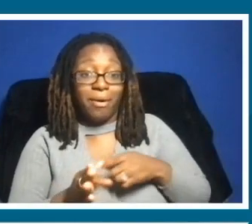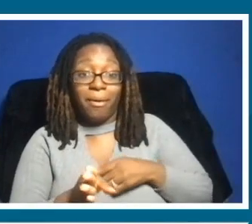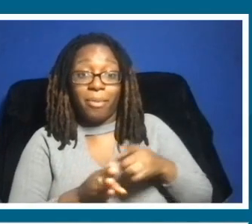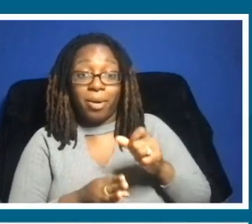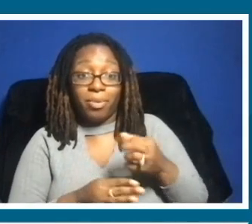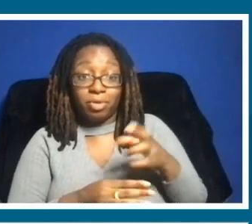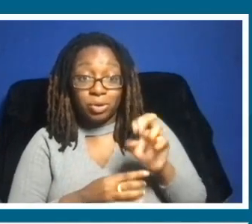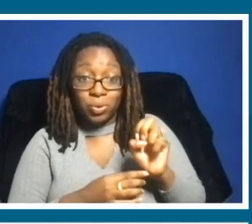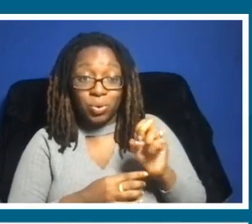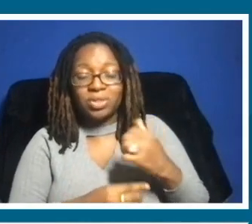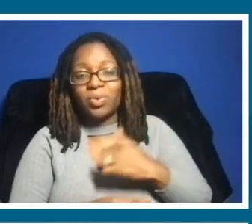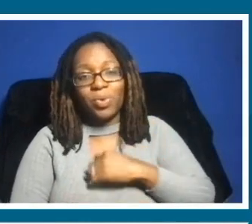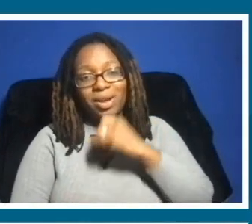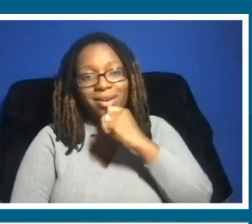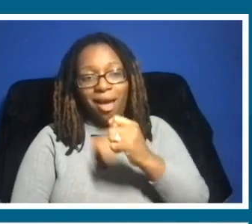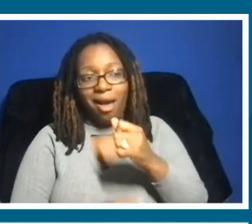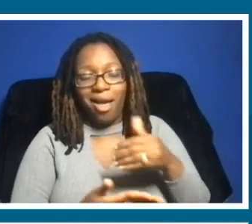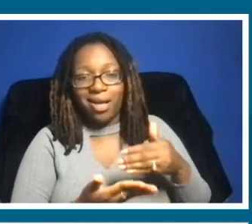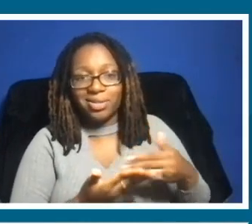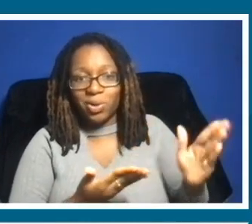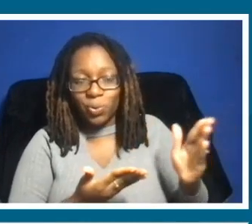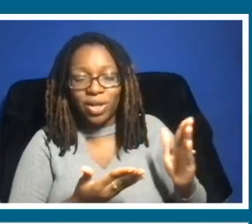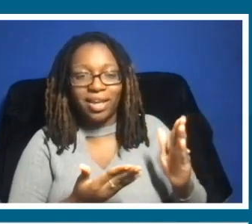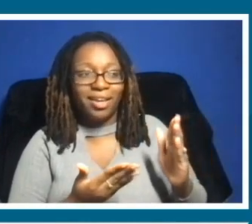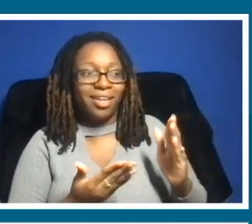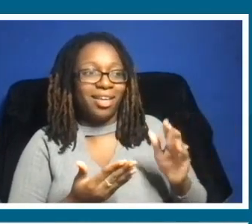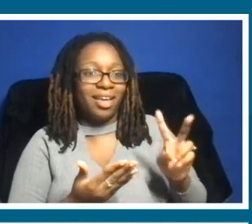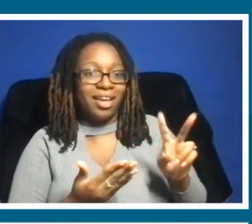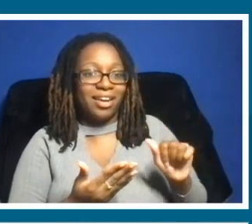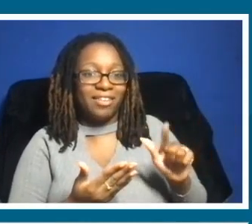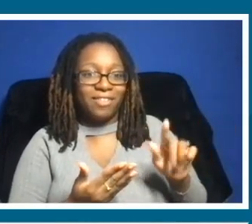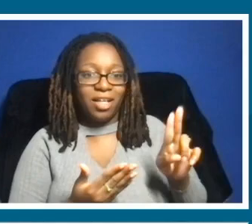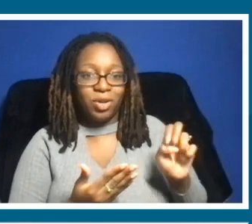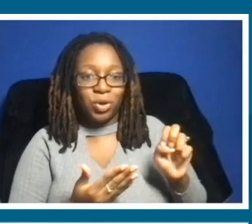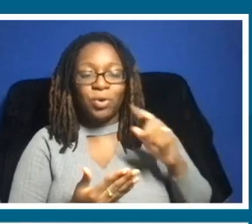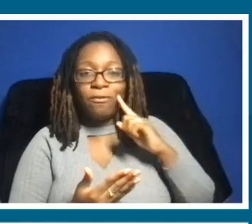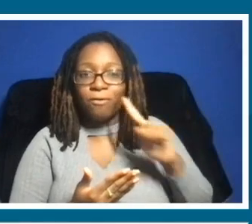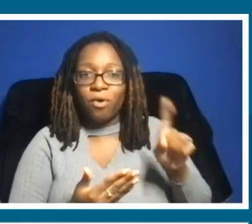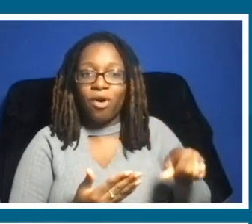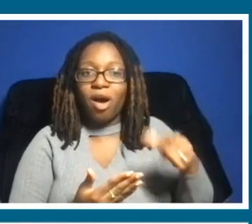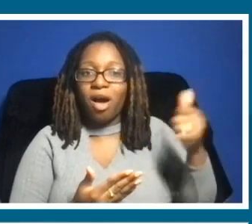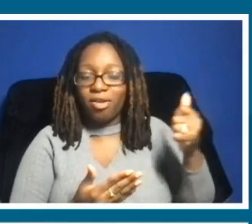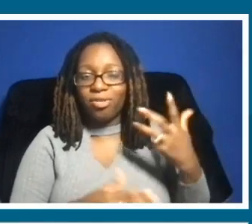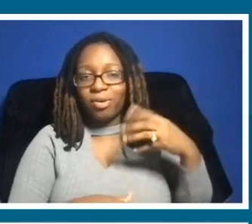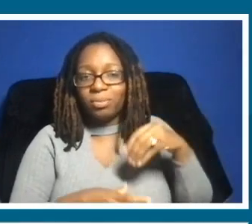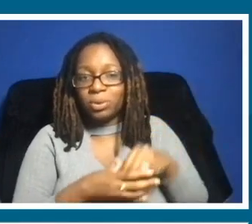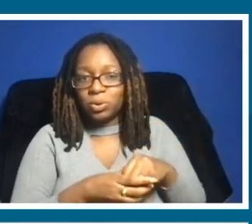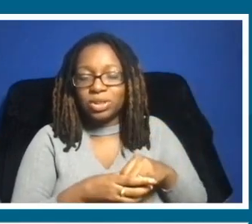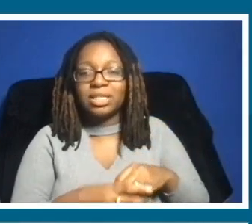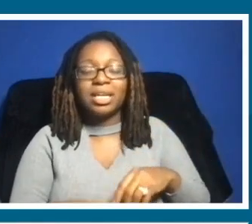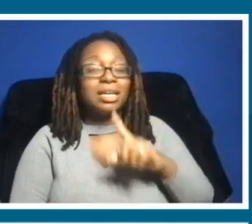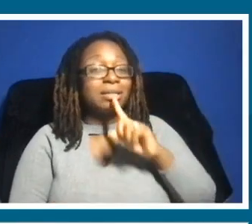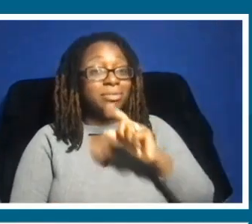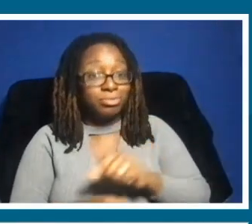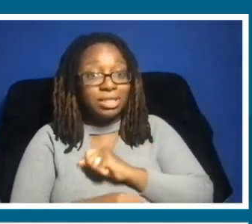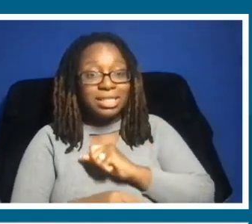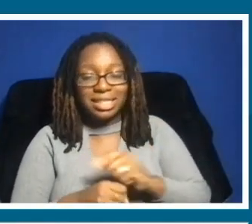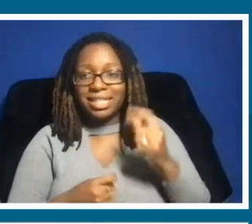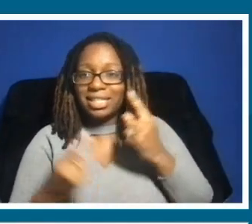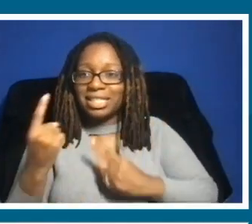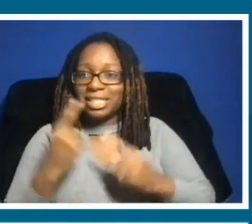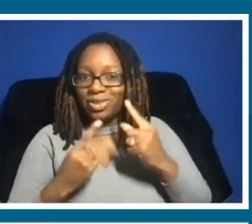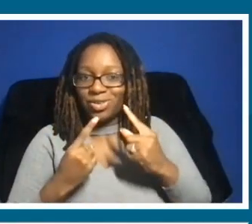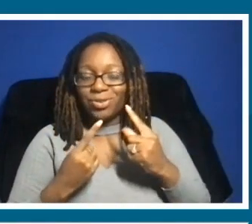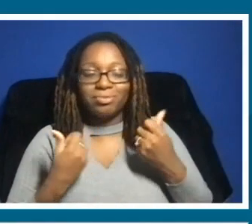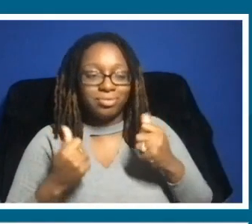we are not excluding the value of other contributions to really taking perspective and